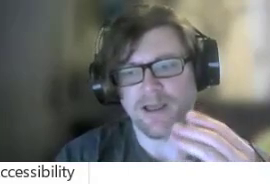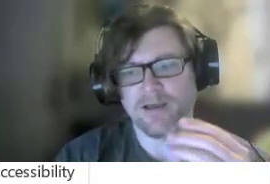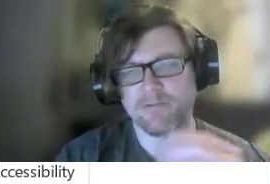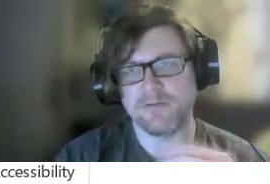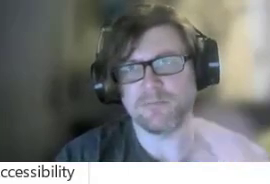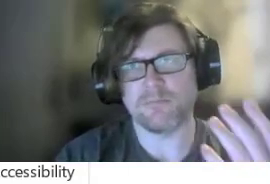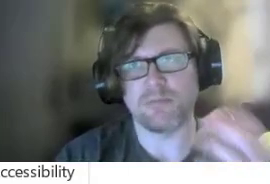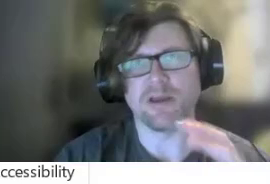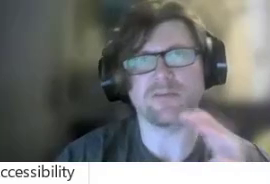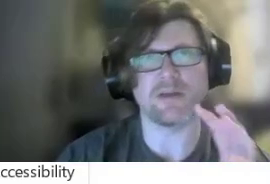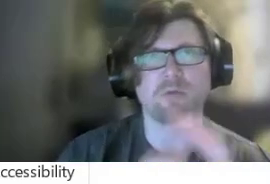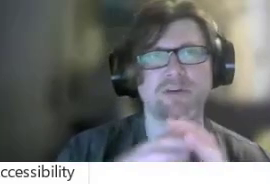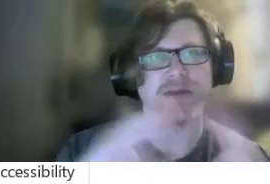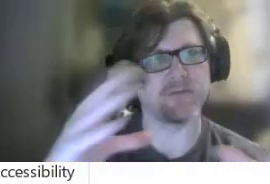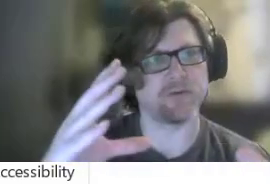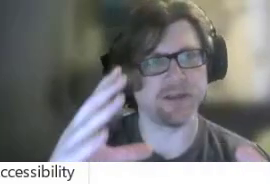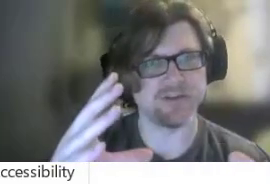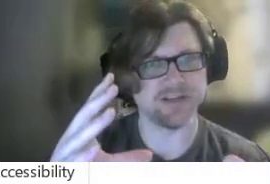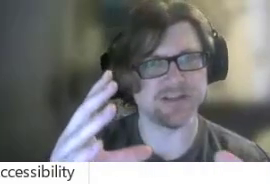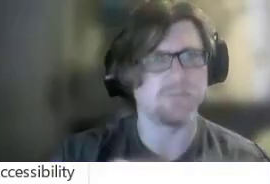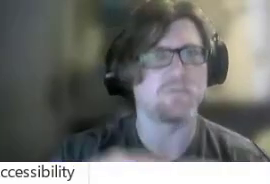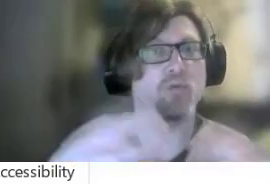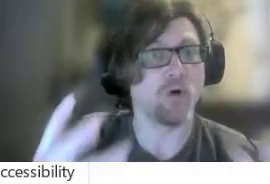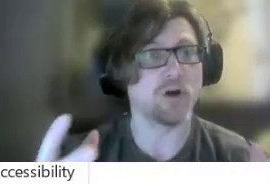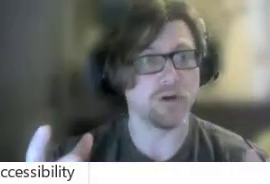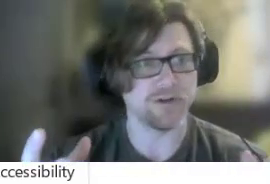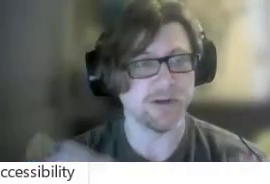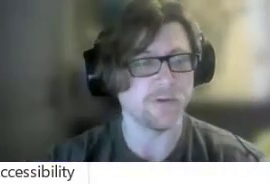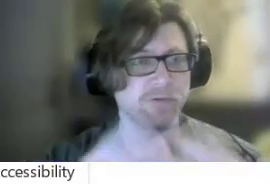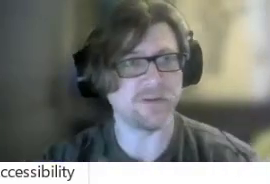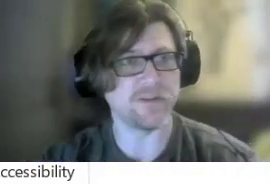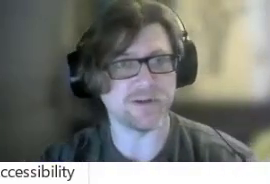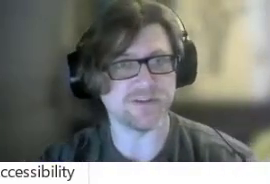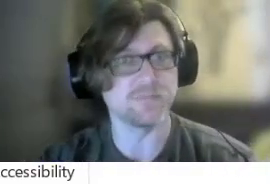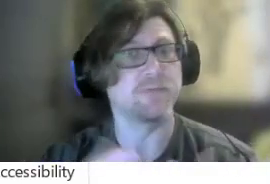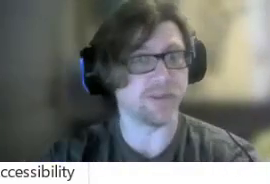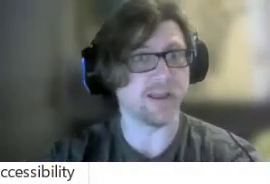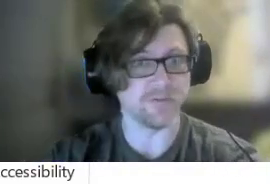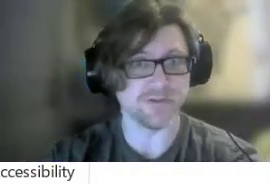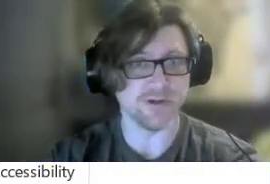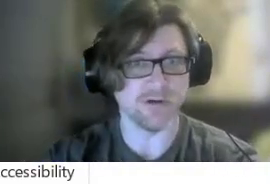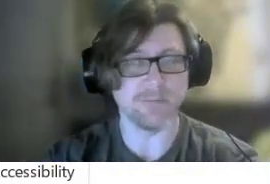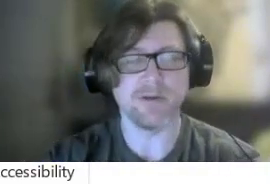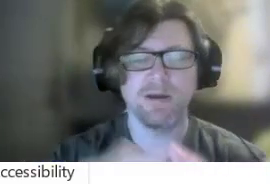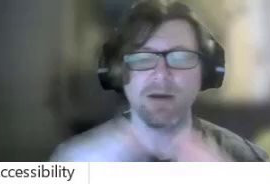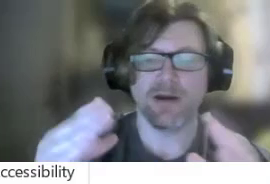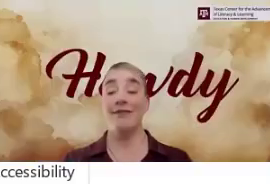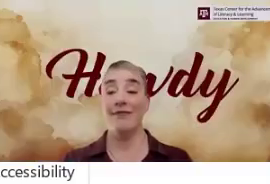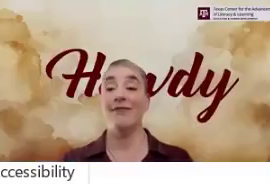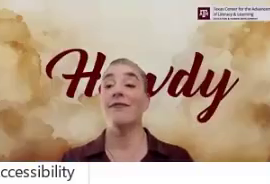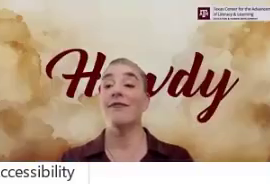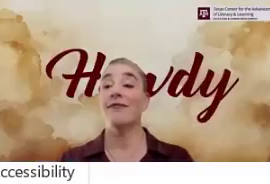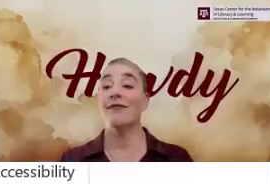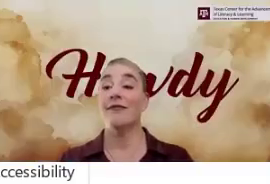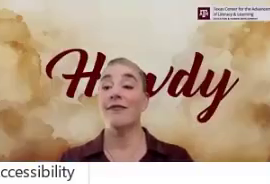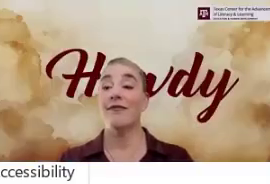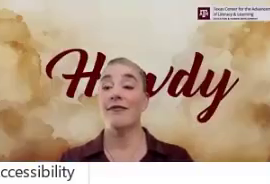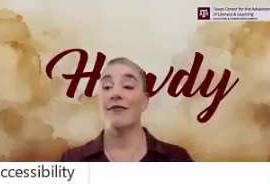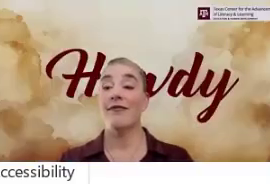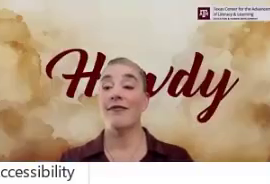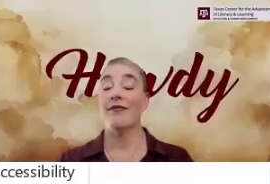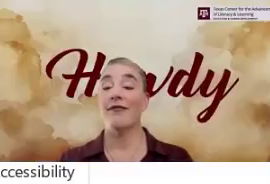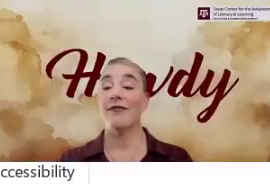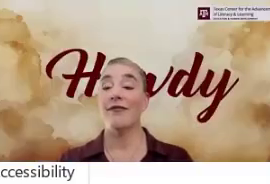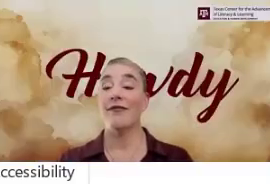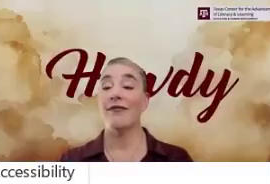If I have, because I want to give them a chance to work on a question, I want them to see the question before the answers show up. We've